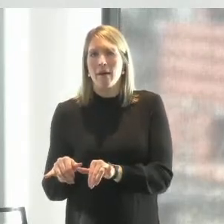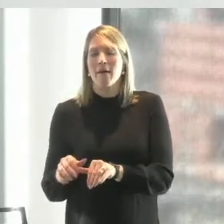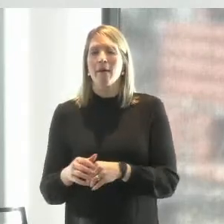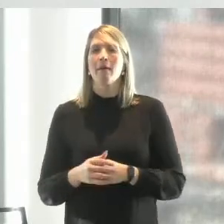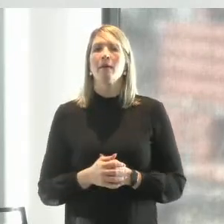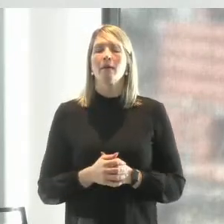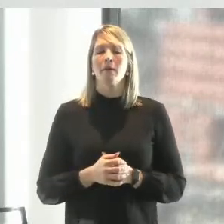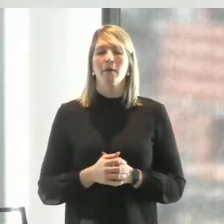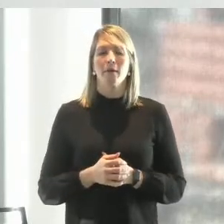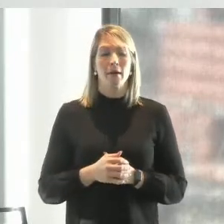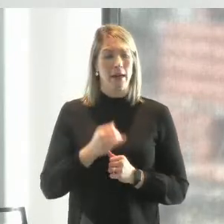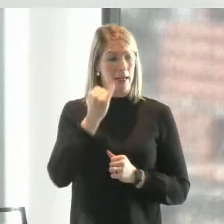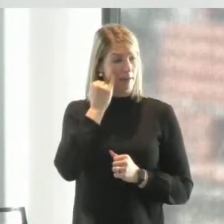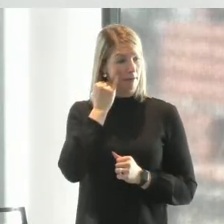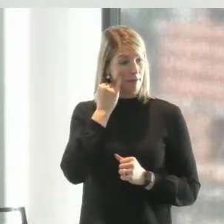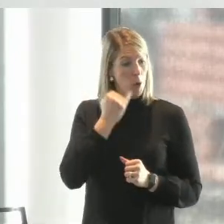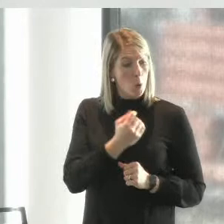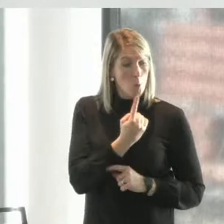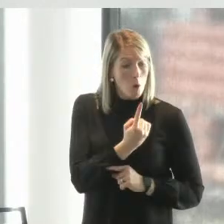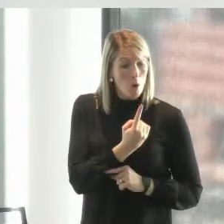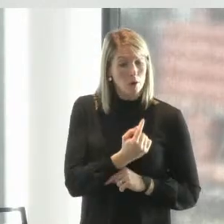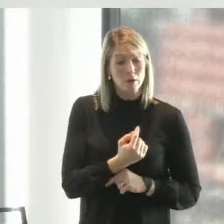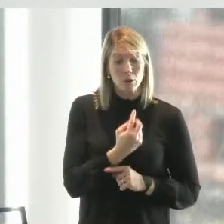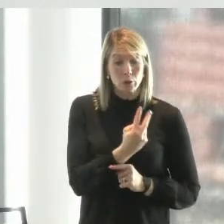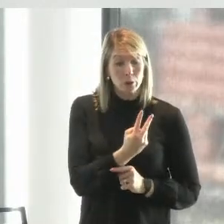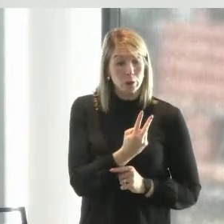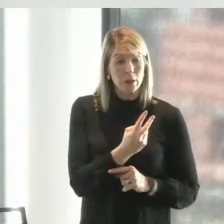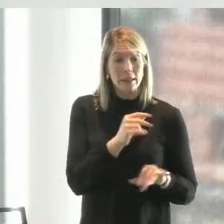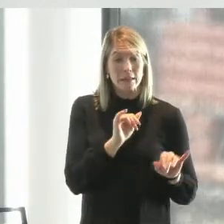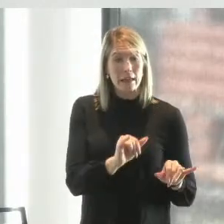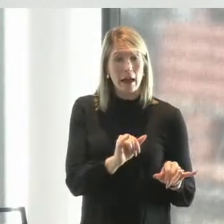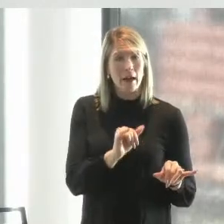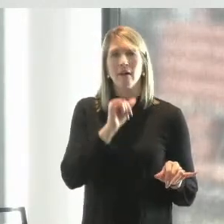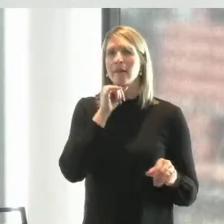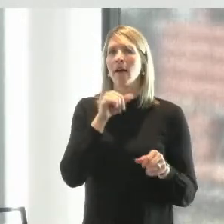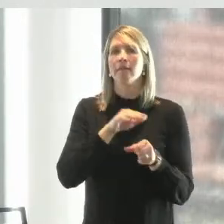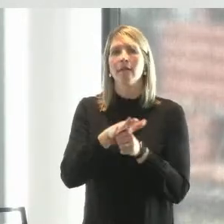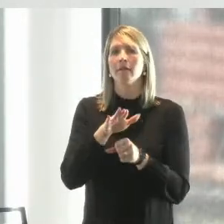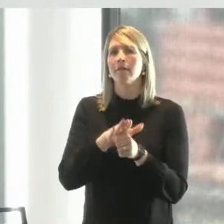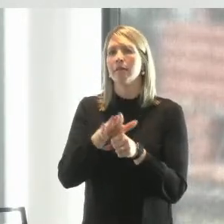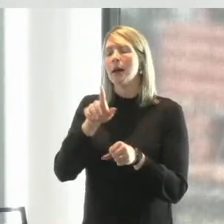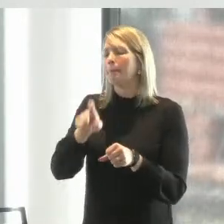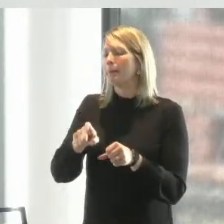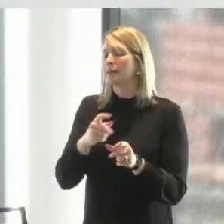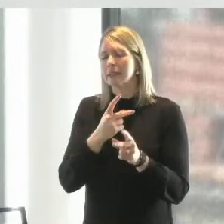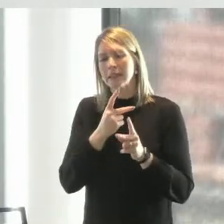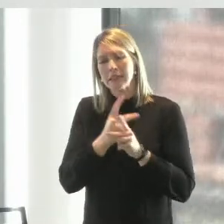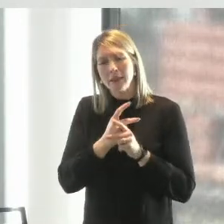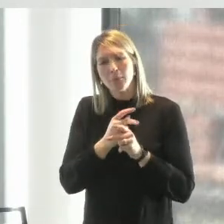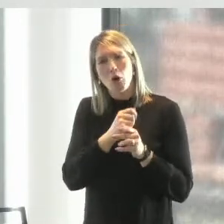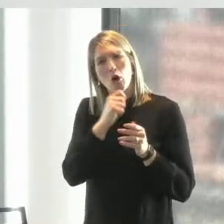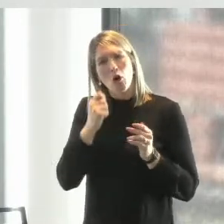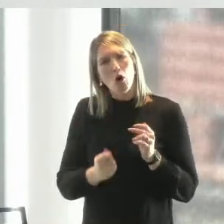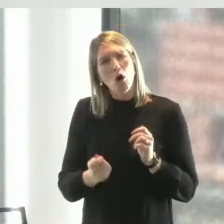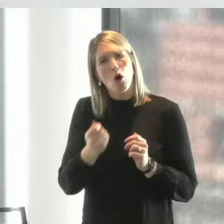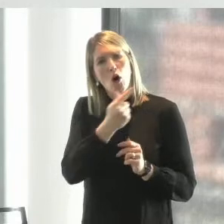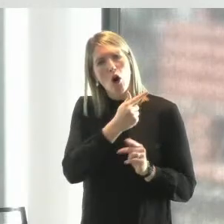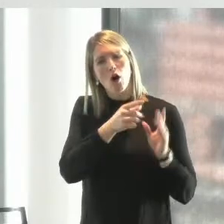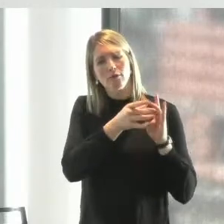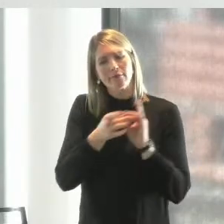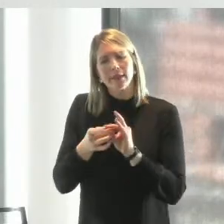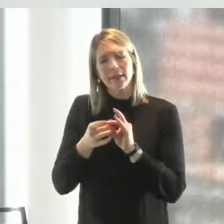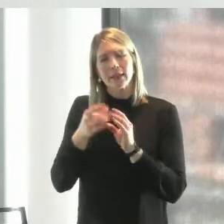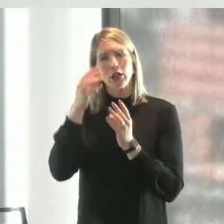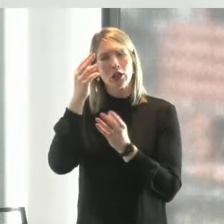in order to be able to generate the core competence and strengths of those industries which we are mastering in information